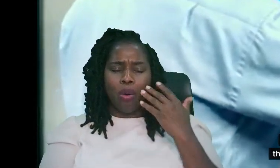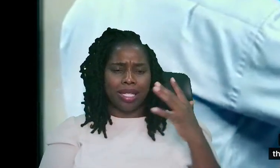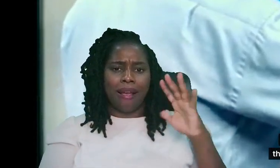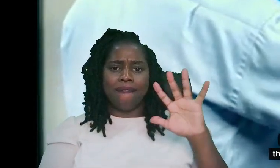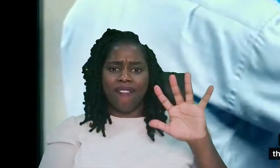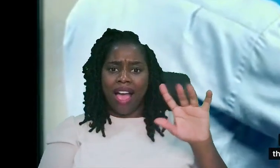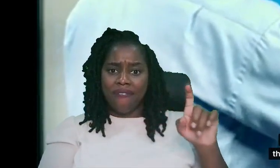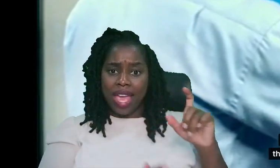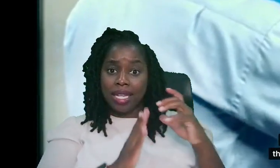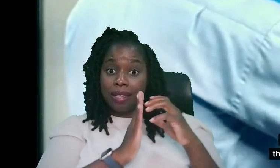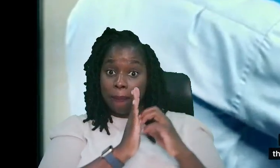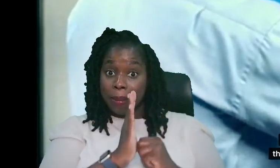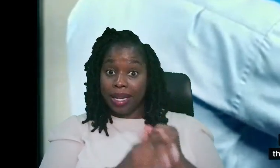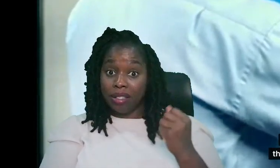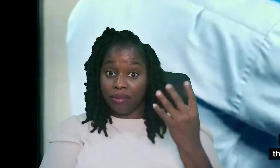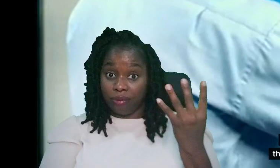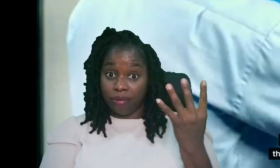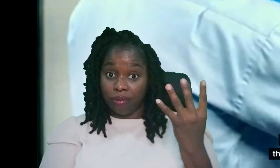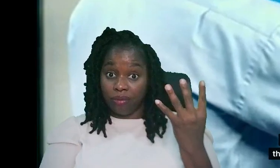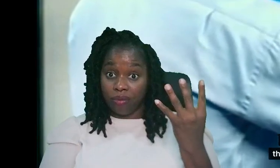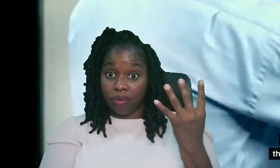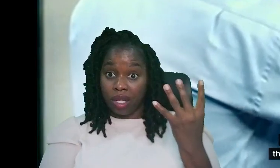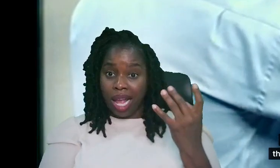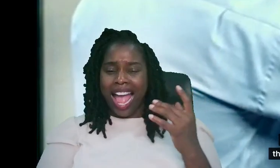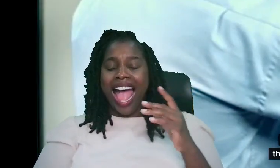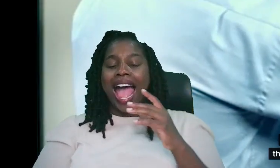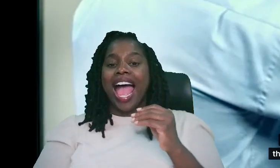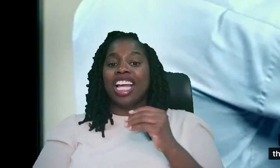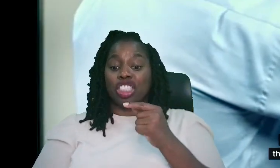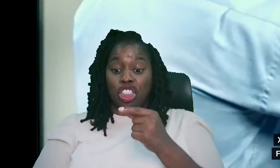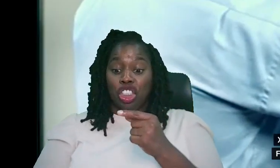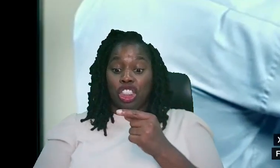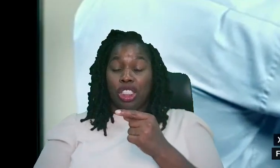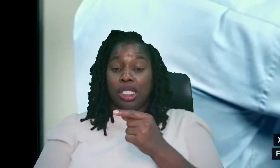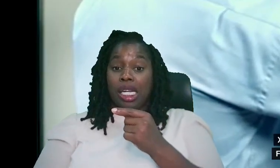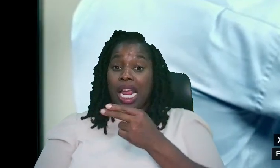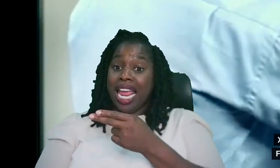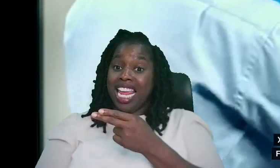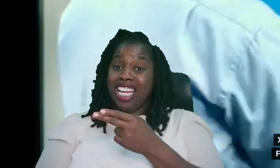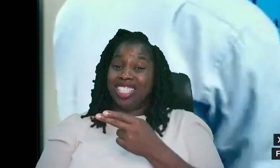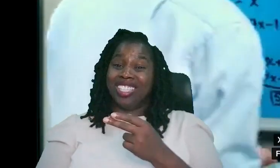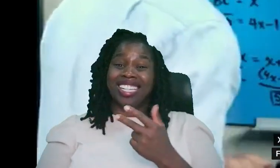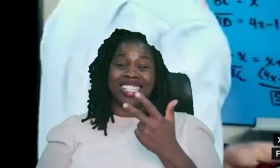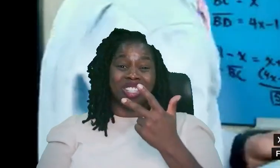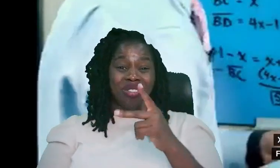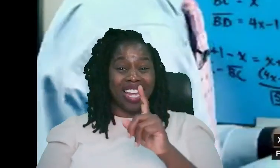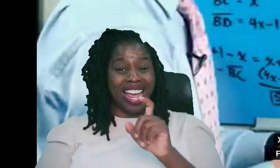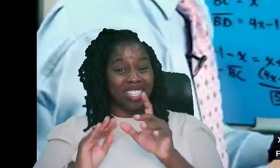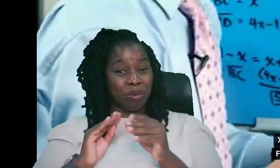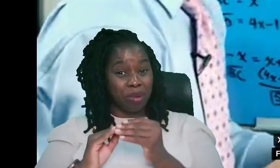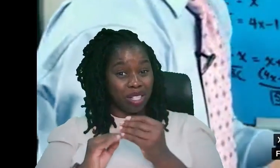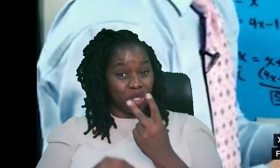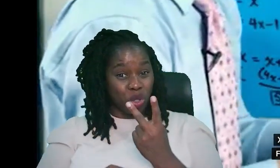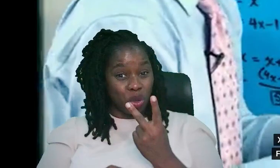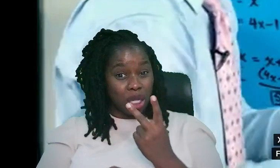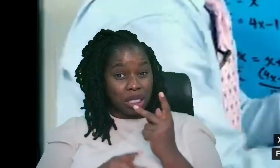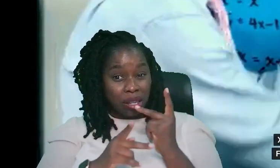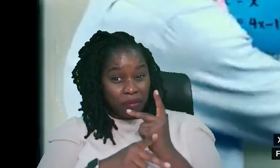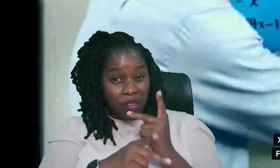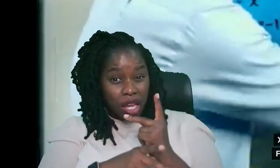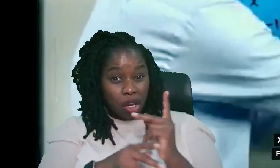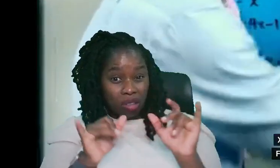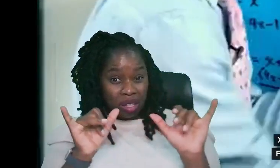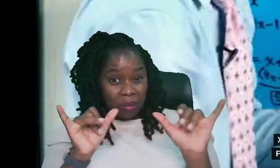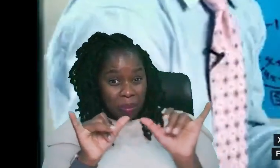this is 5x minus 4, and GH is 3x plus 2. So to find the